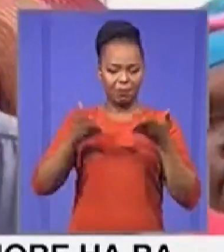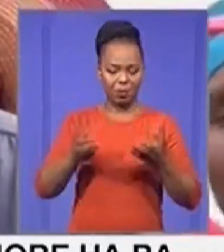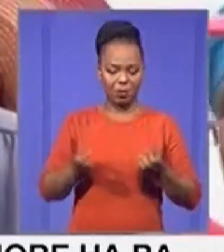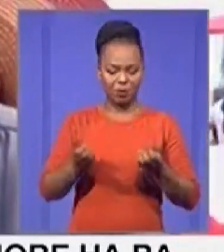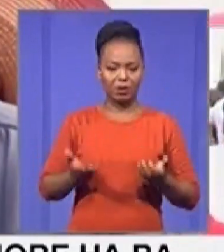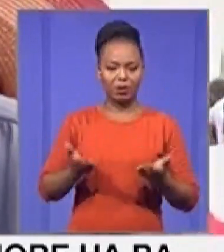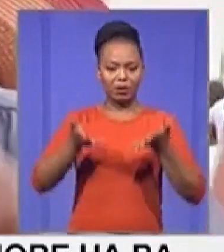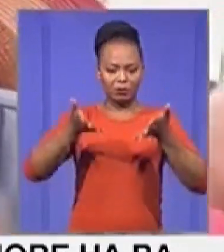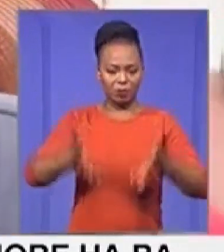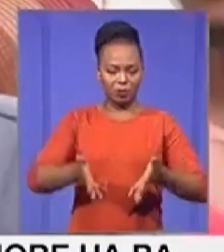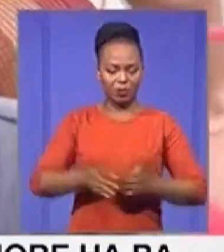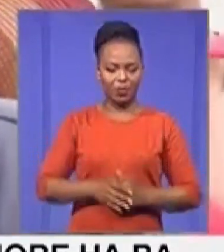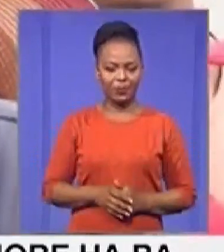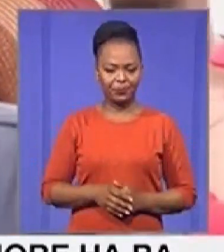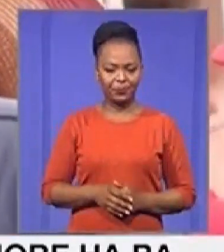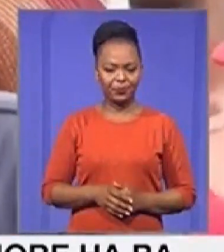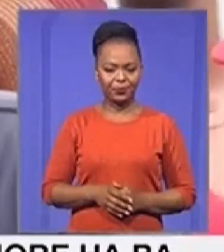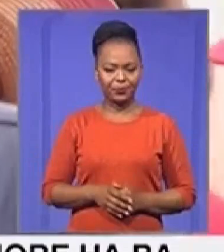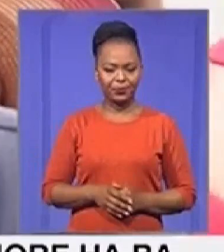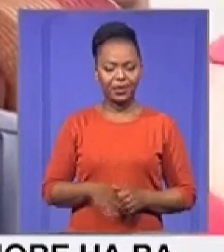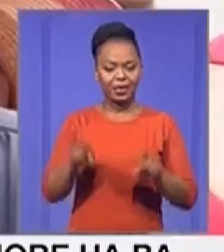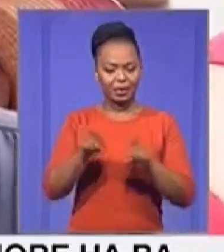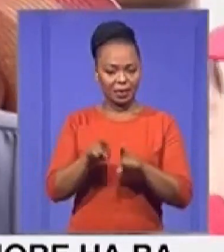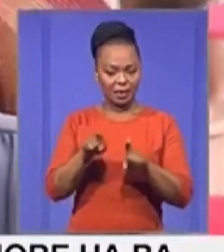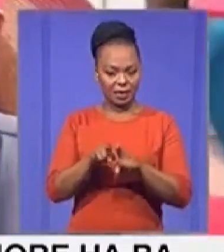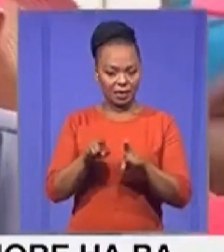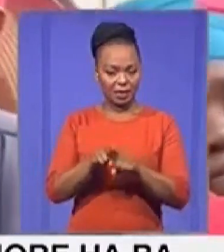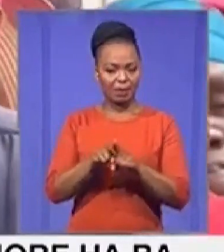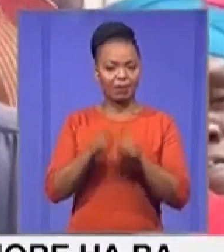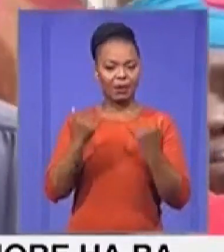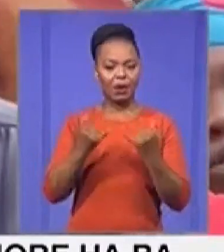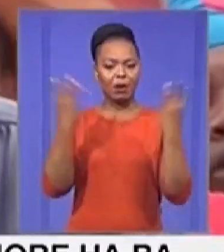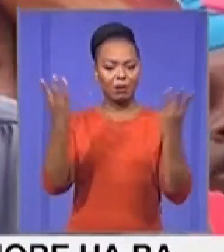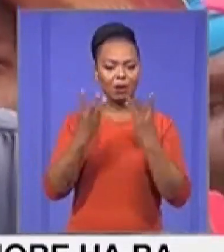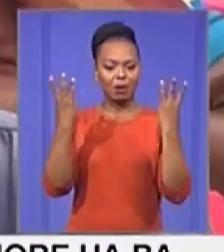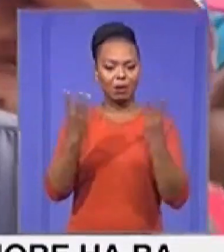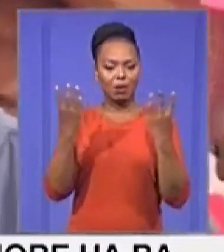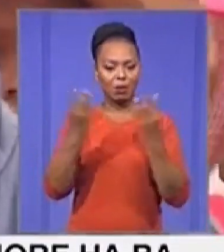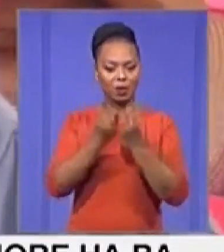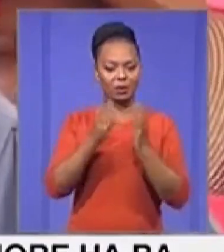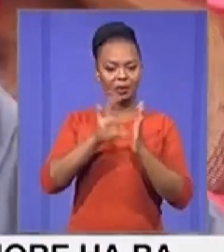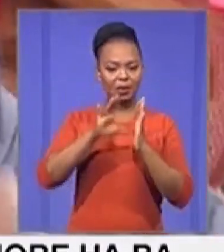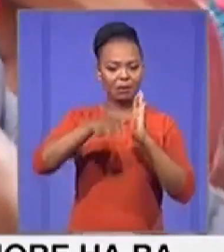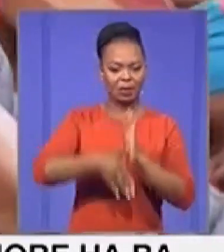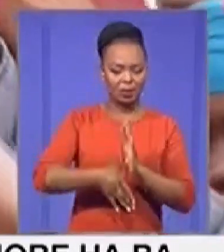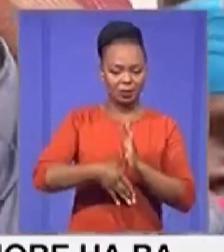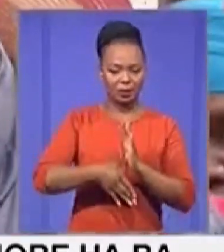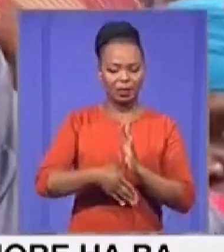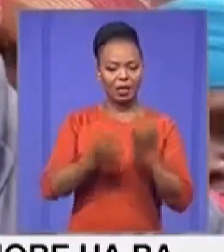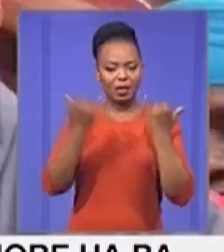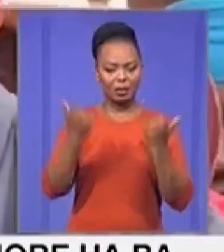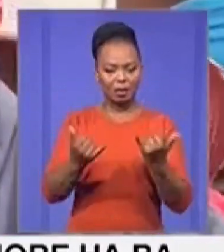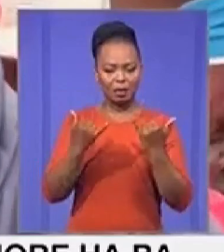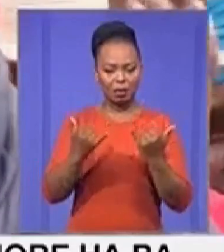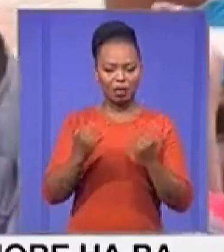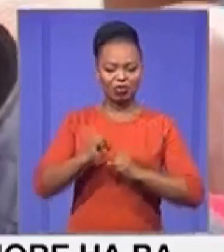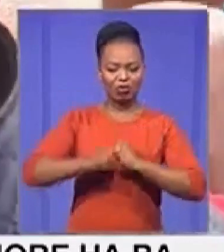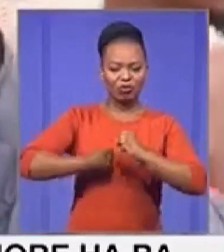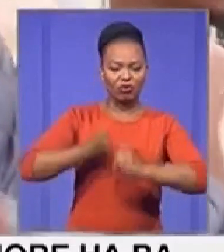goza de and gape batho ba re phela ka boga go hloka